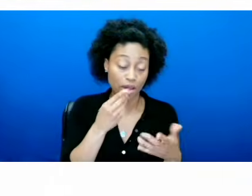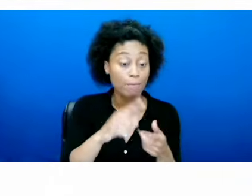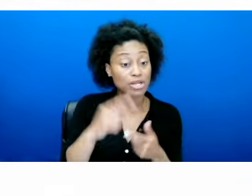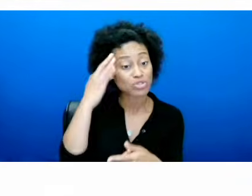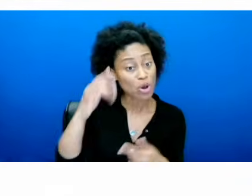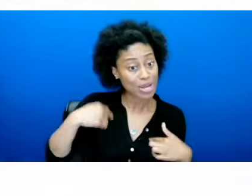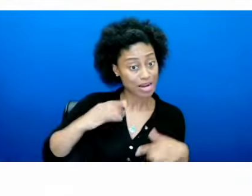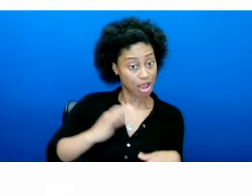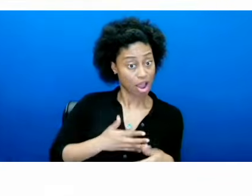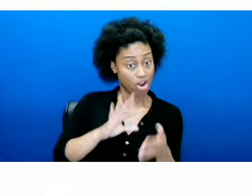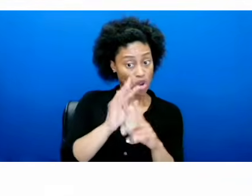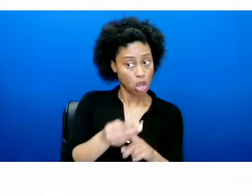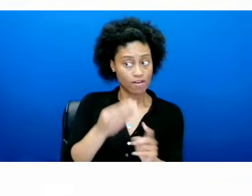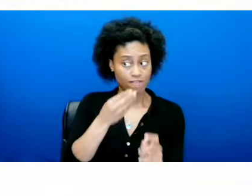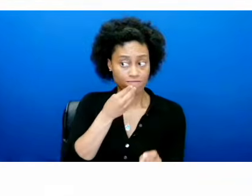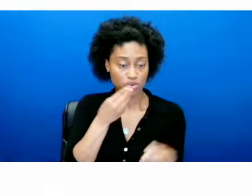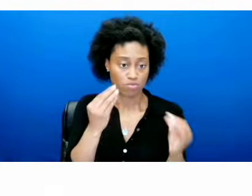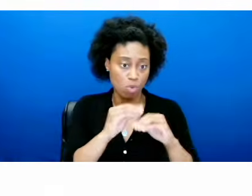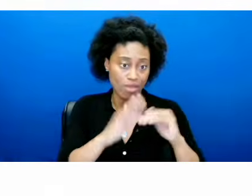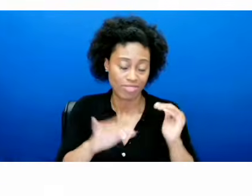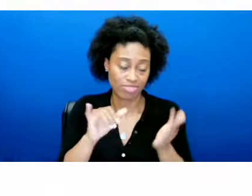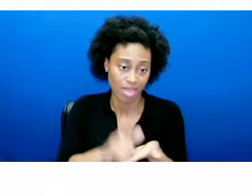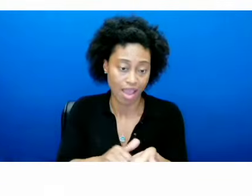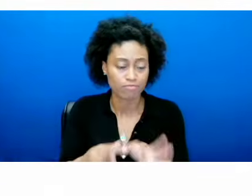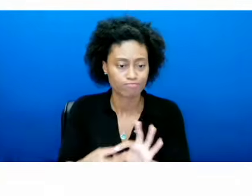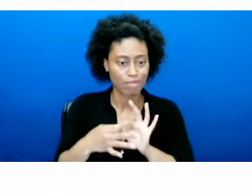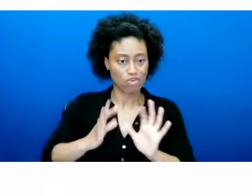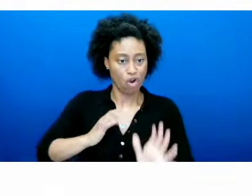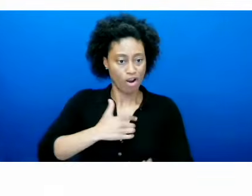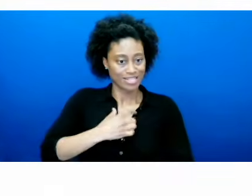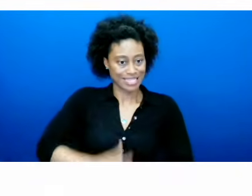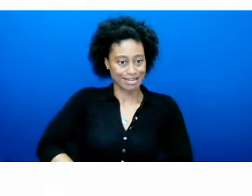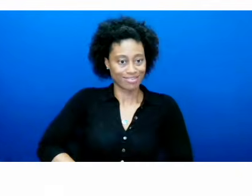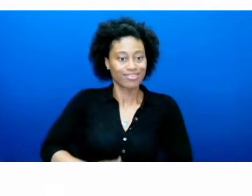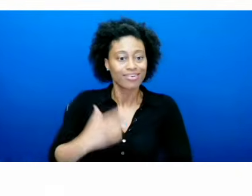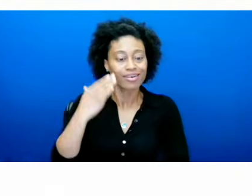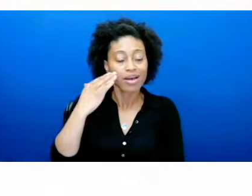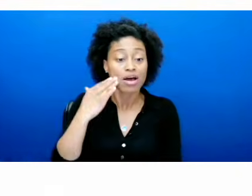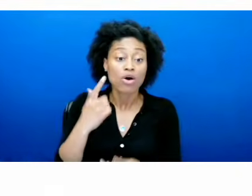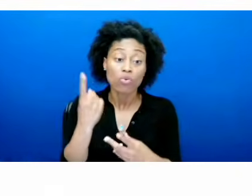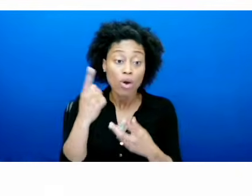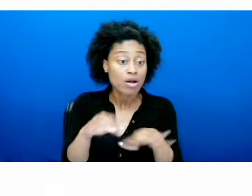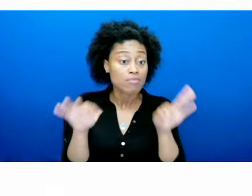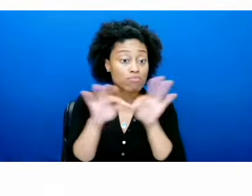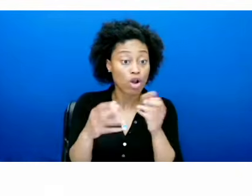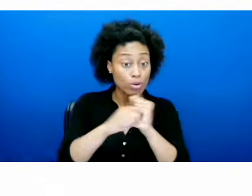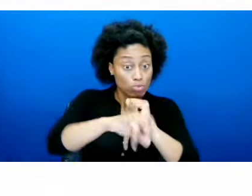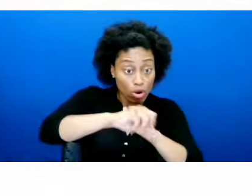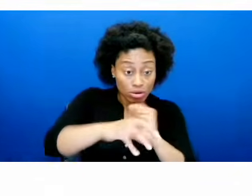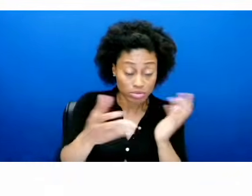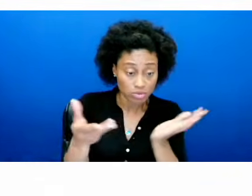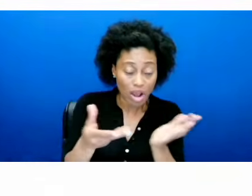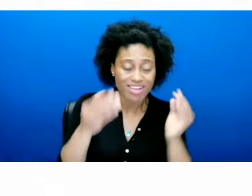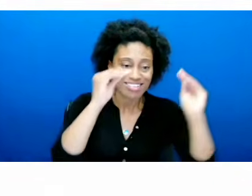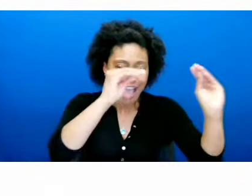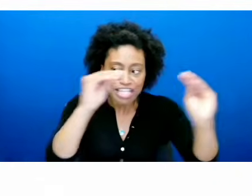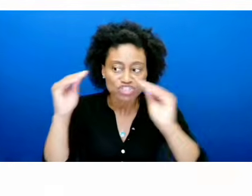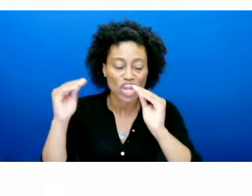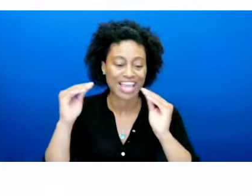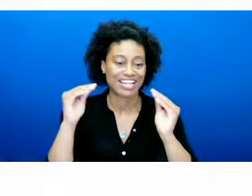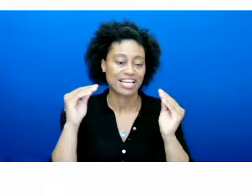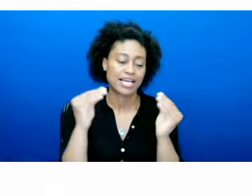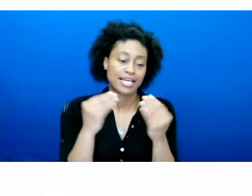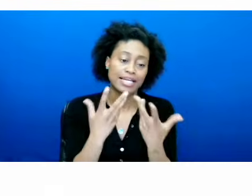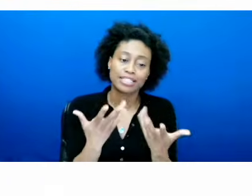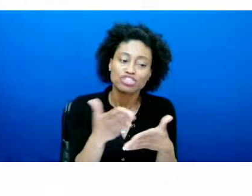food. It connects us to our identity. And so, one of the big things that we want to promote and educate and share